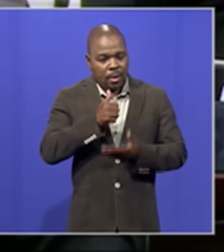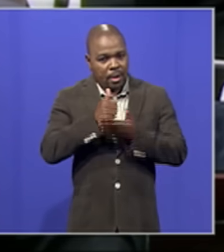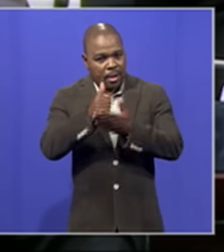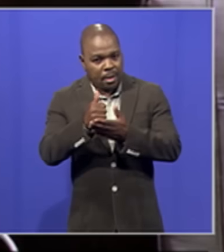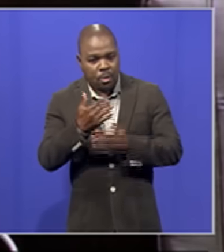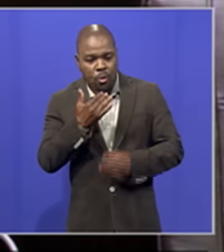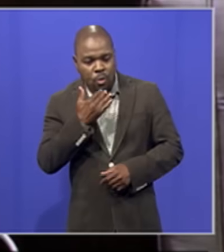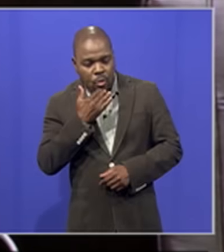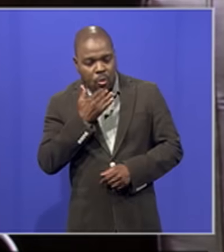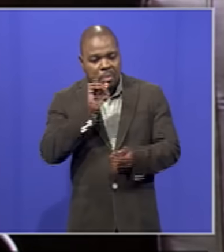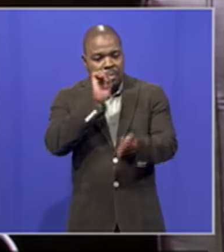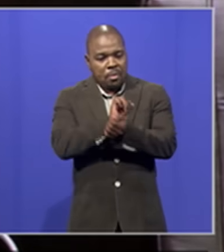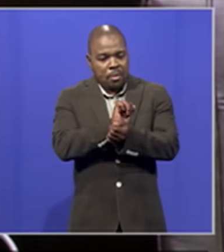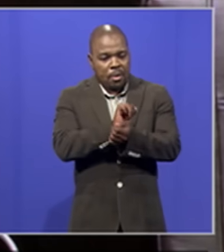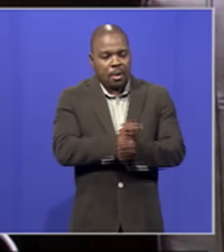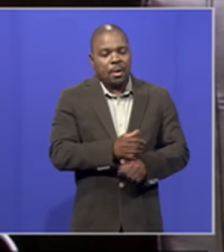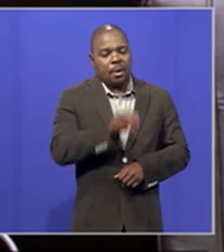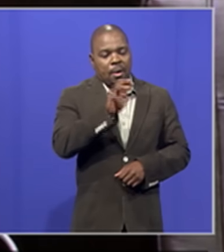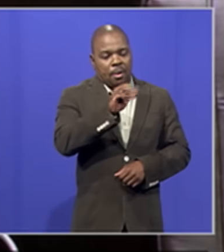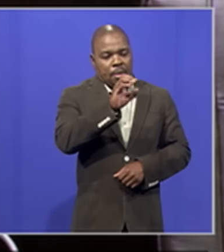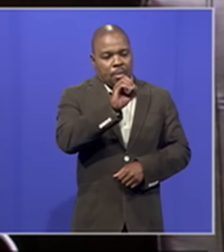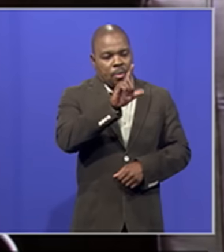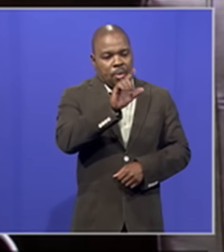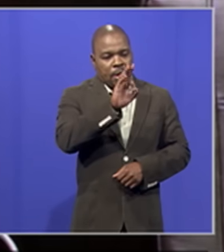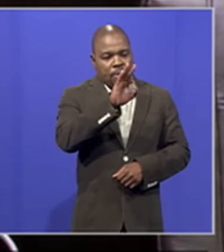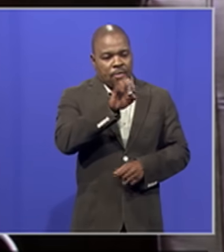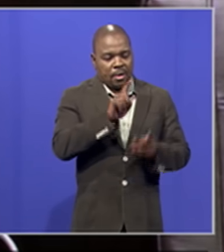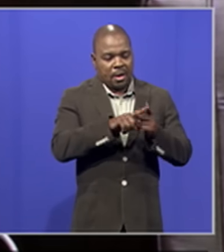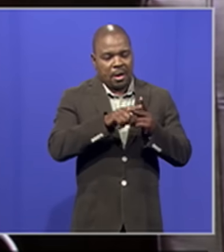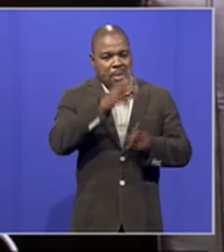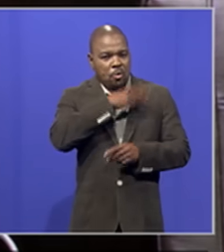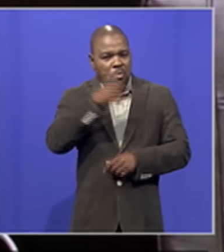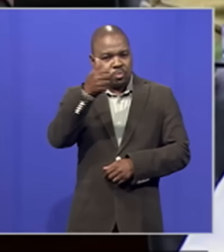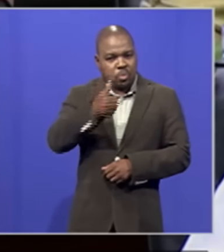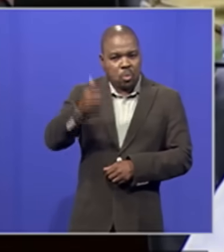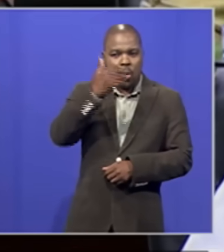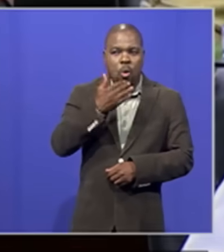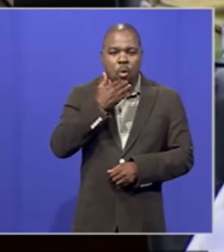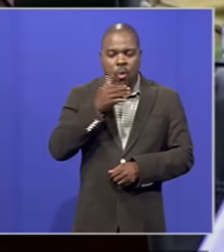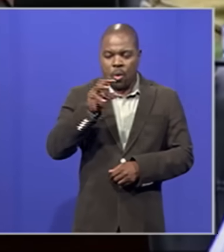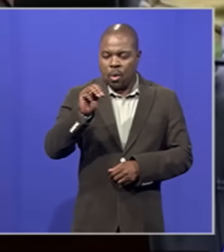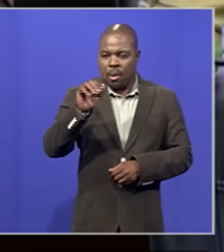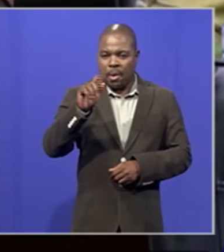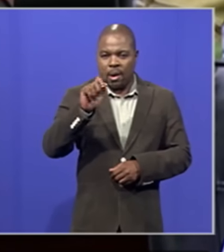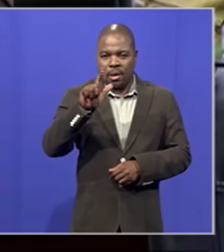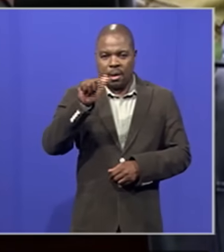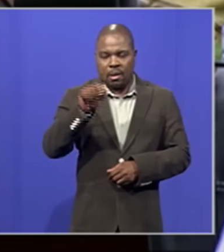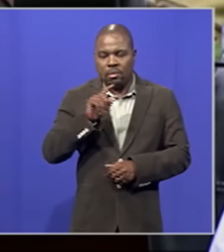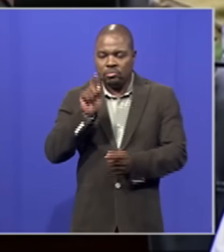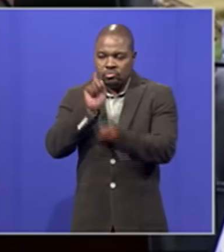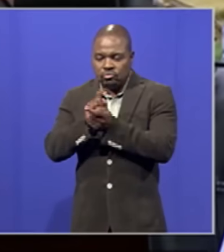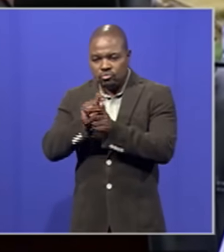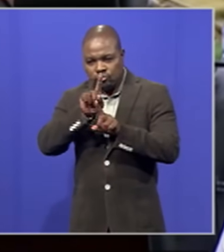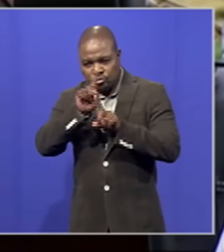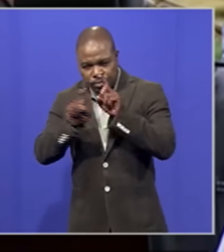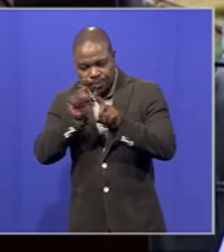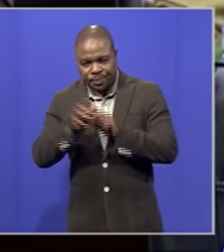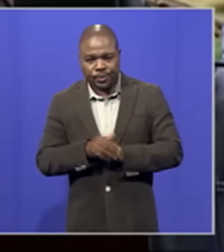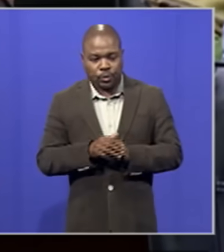Katiso KT Molefe ga mmogo le go hlaba komankanna wa digongwana tša bosenyi Vusimusi Cat Matlala ka dipotšišo. O